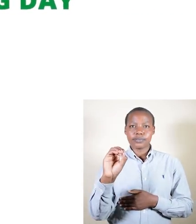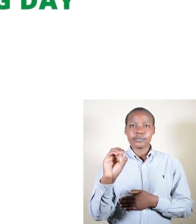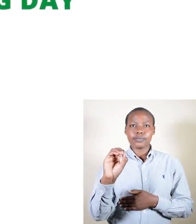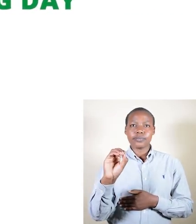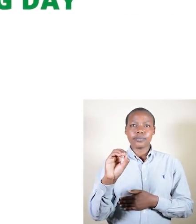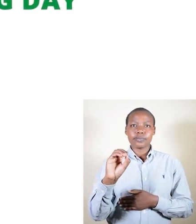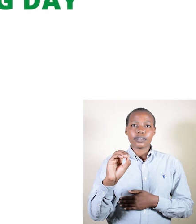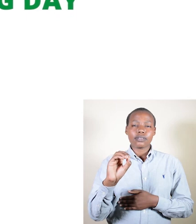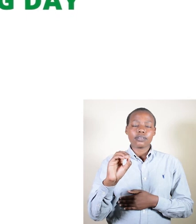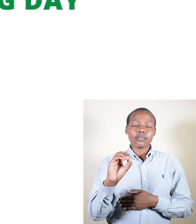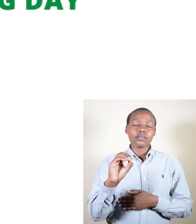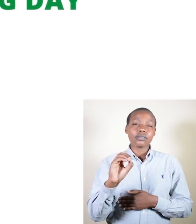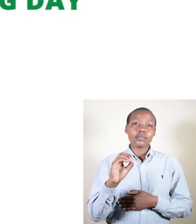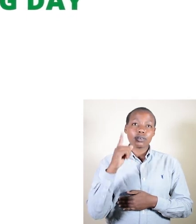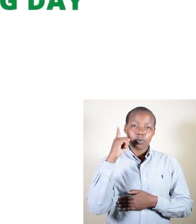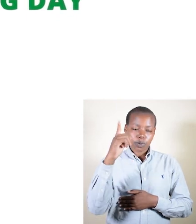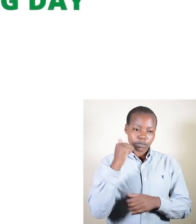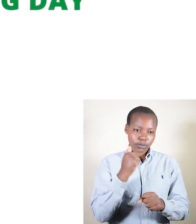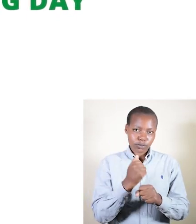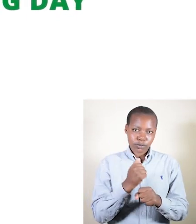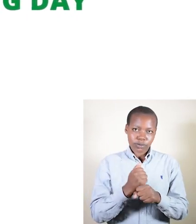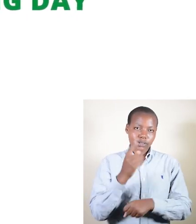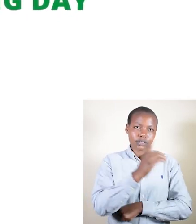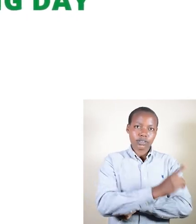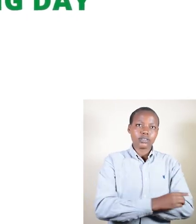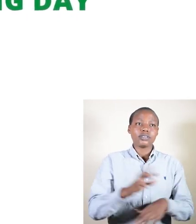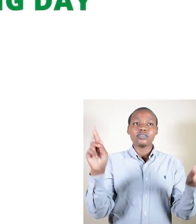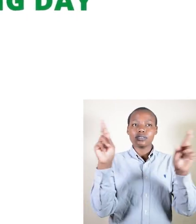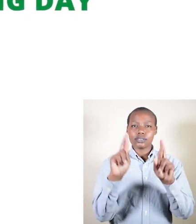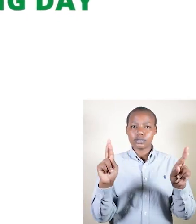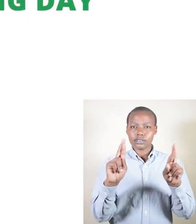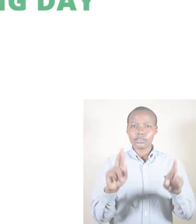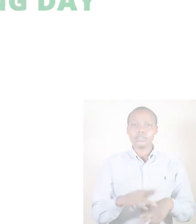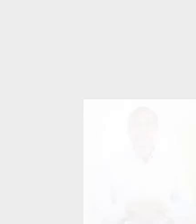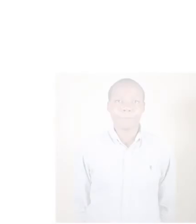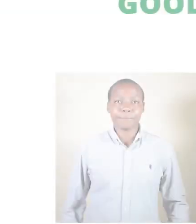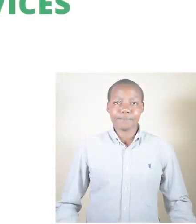4,250 Kenyan shillings and is processed within 1 working day.